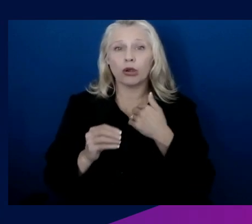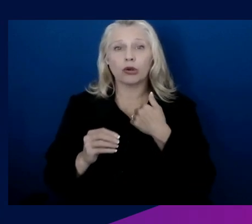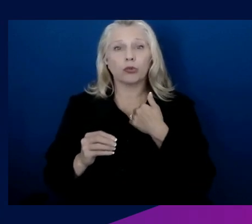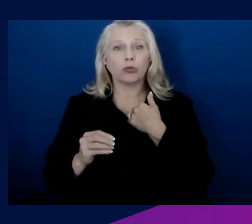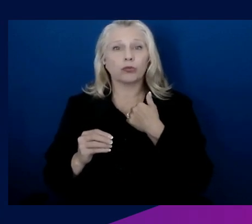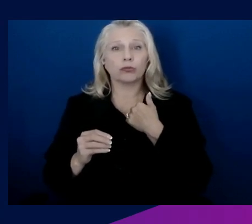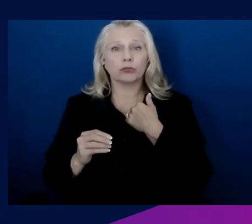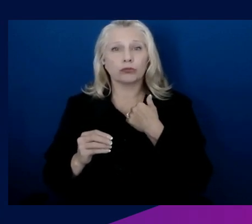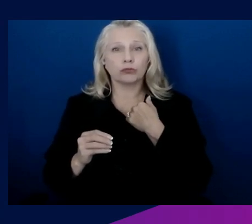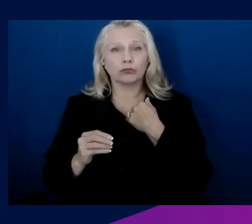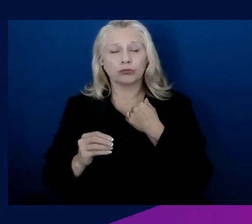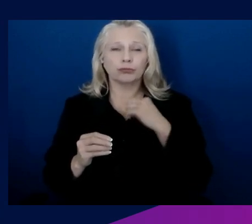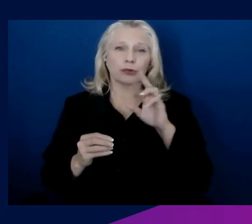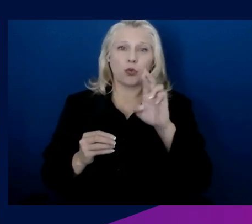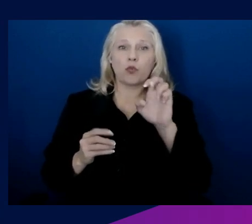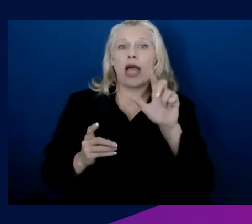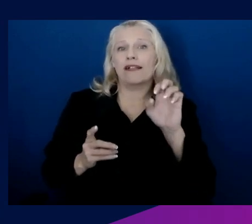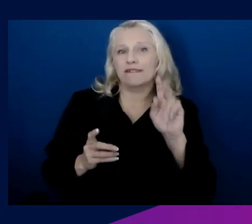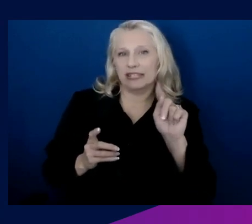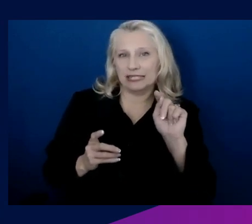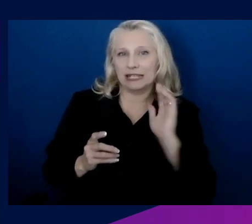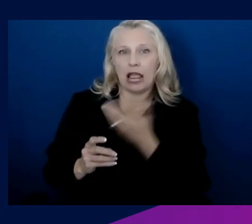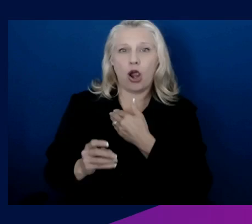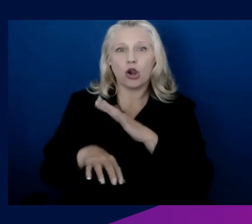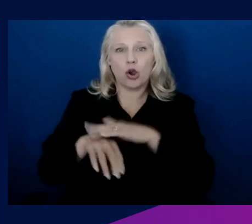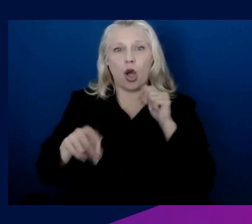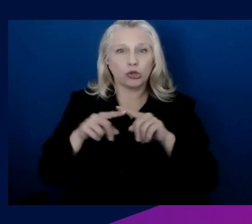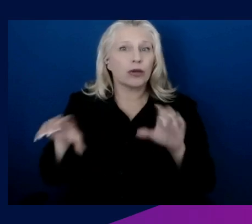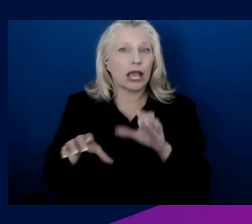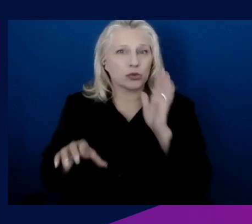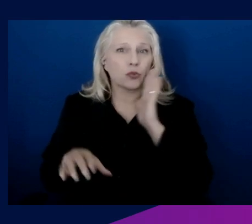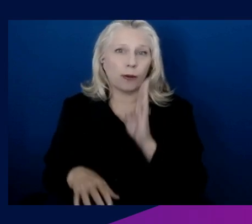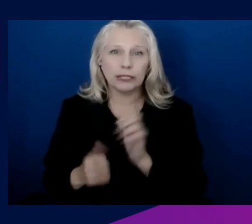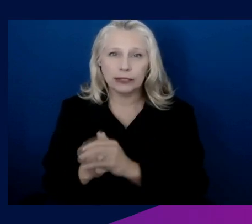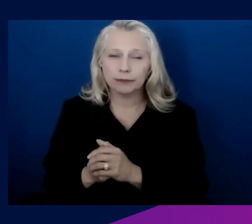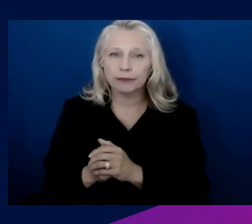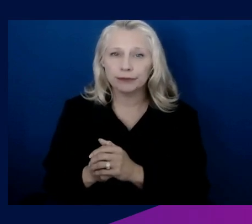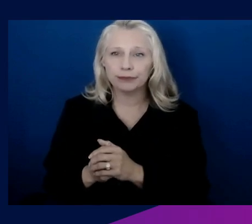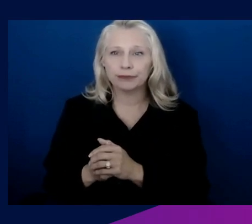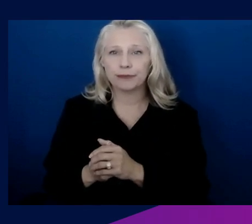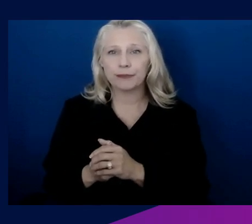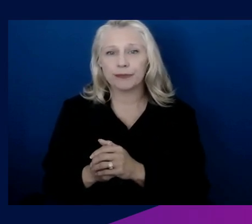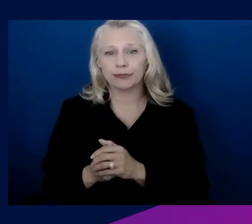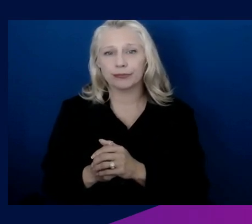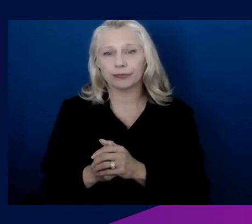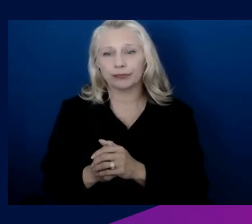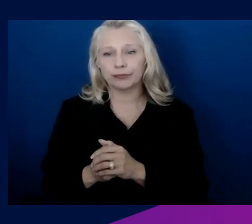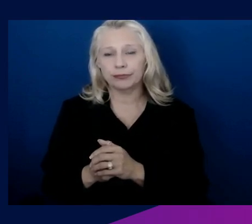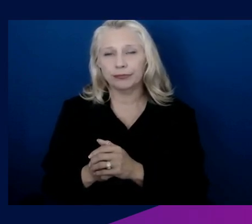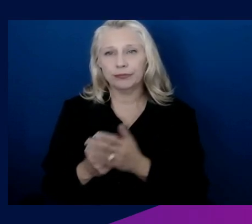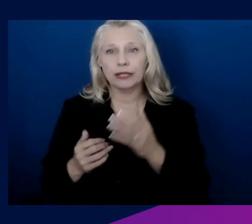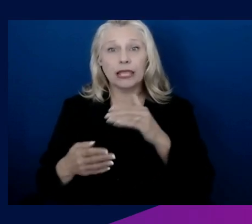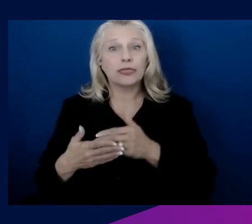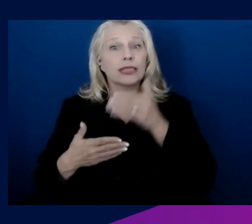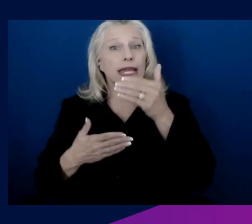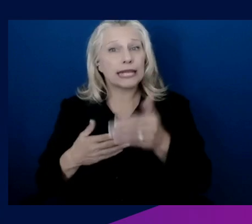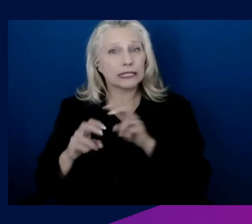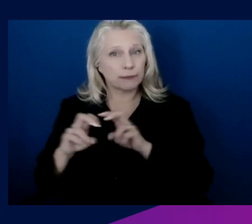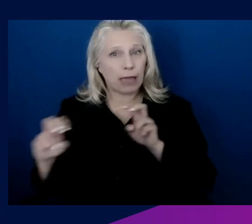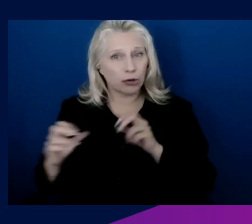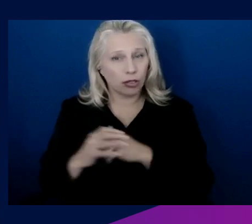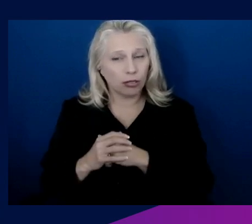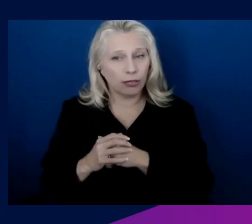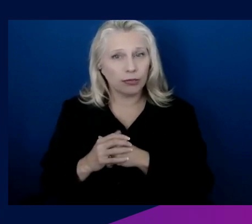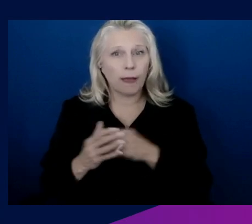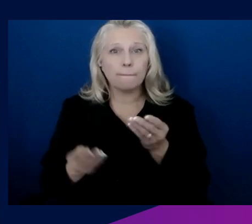relevant our call and salient our call to action will be. And then the next panel is moderated